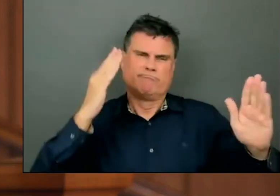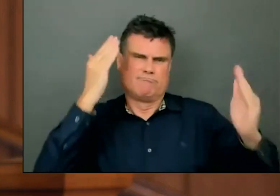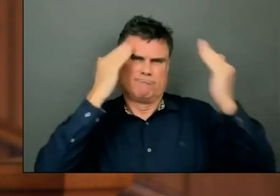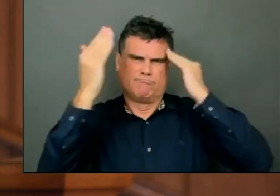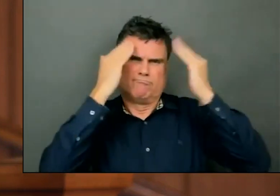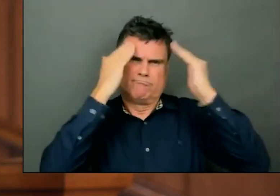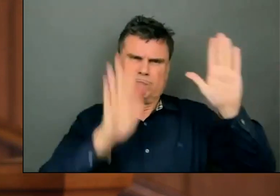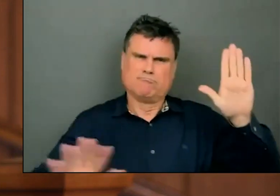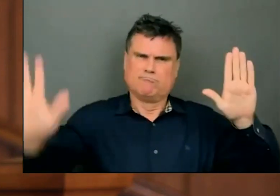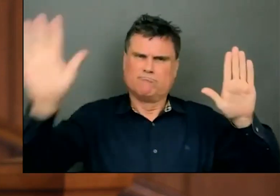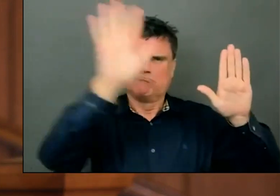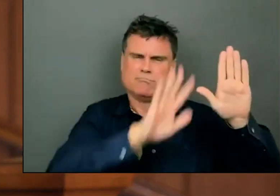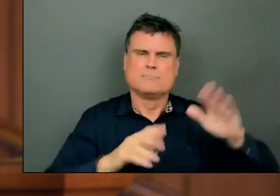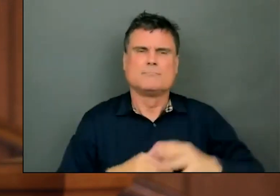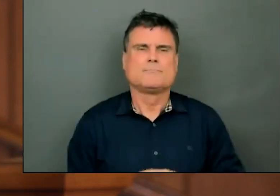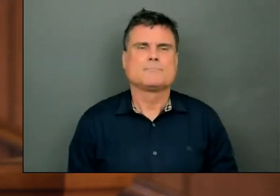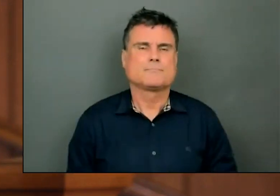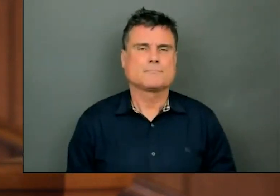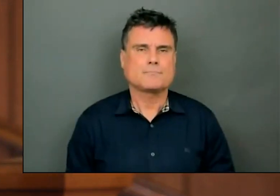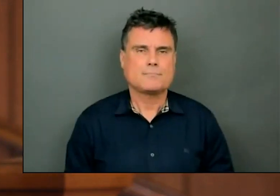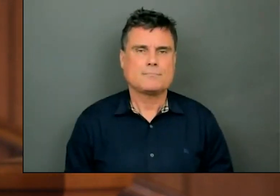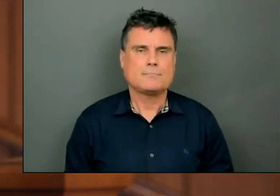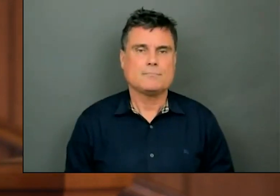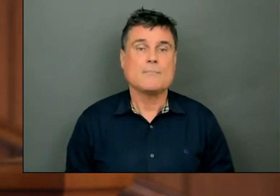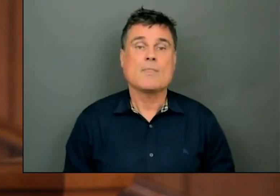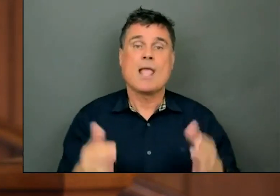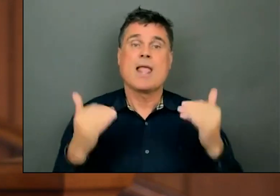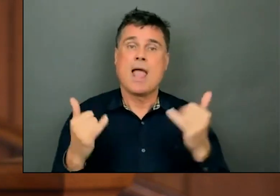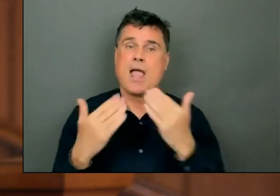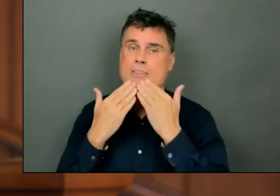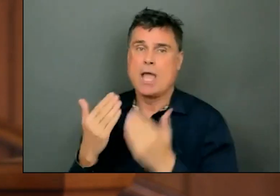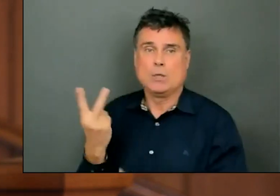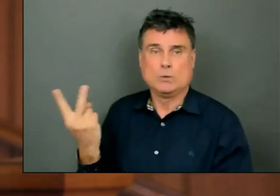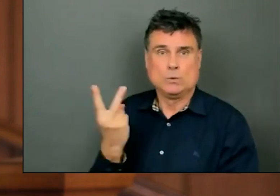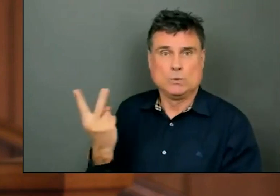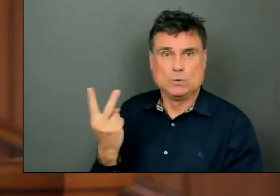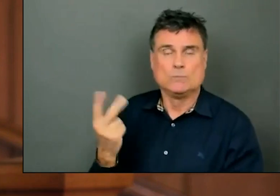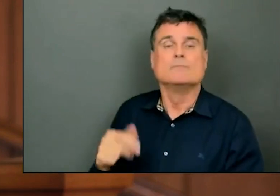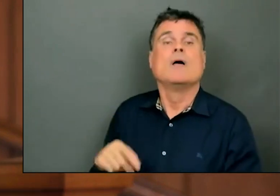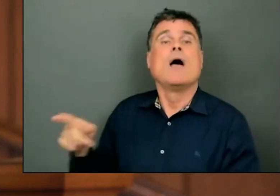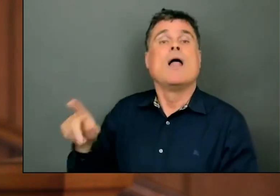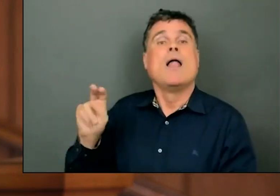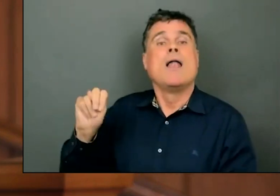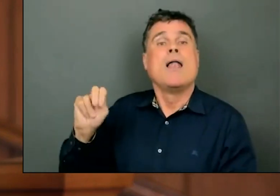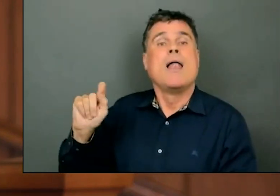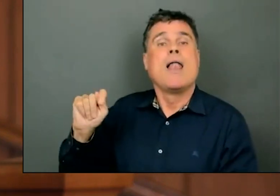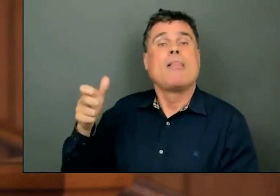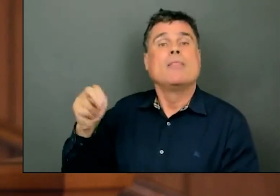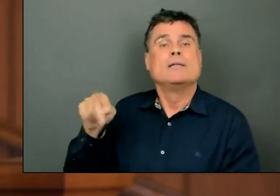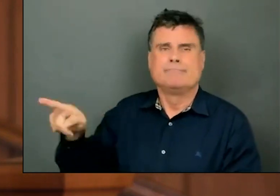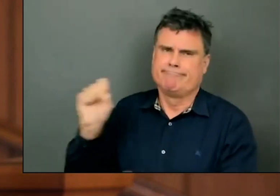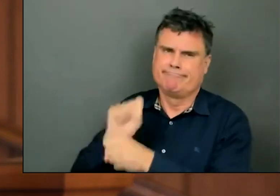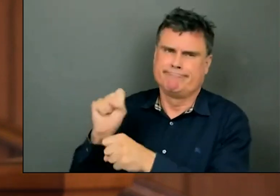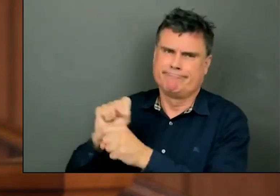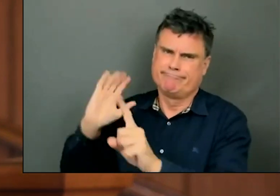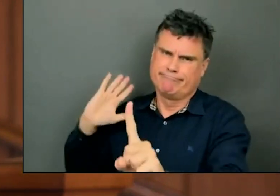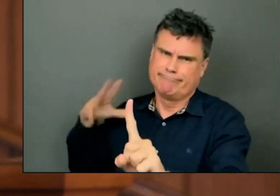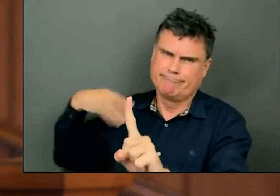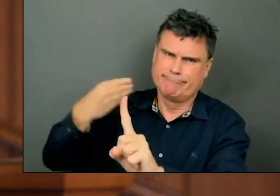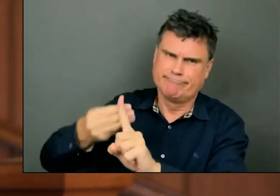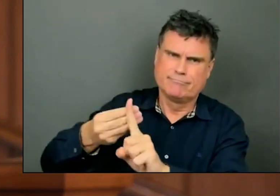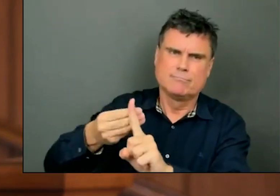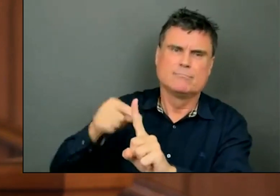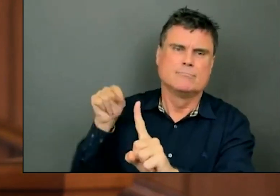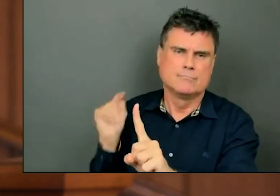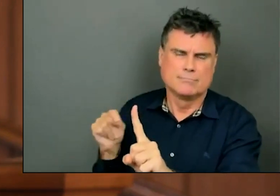the ministry that we're announcing today. I want to thank Nathan very much for that work and of course, thank him and acknowledge that his skill